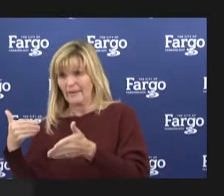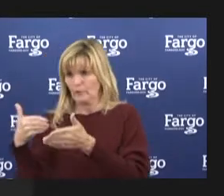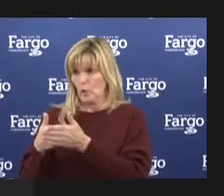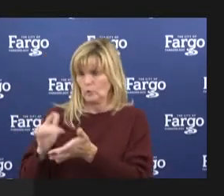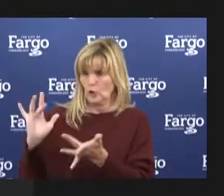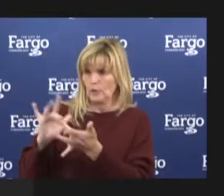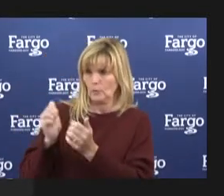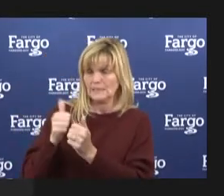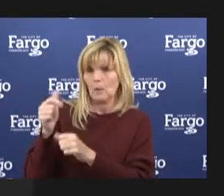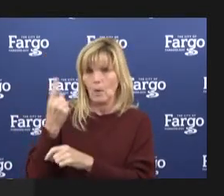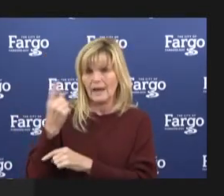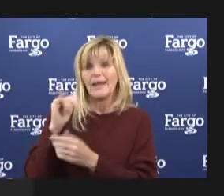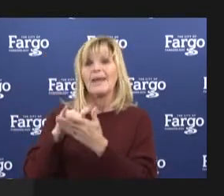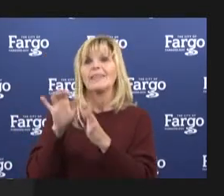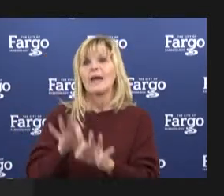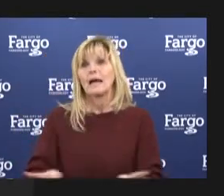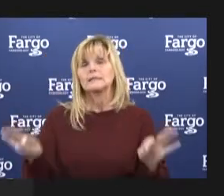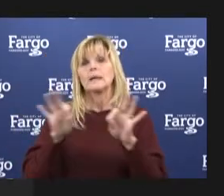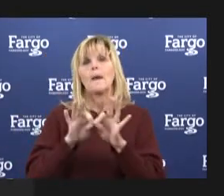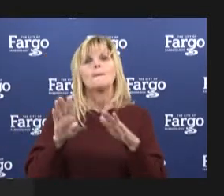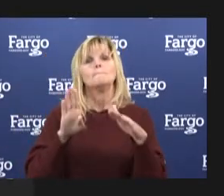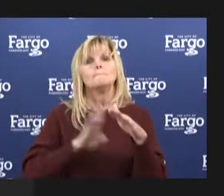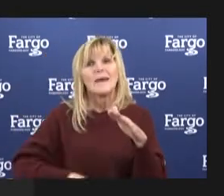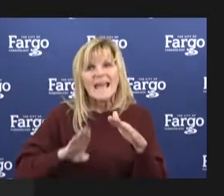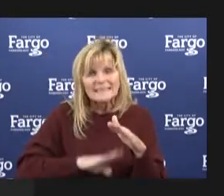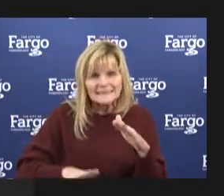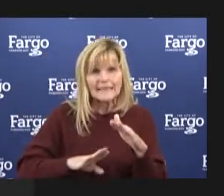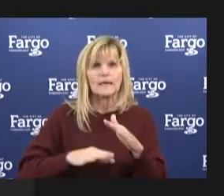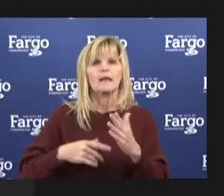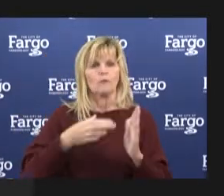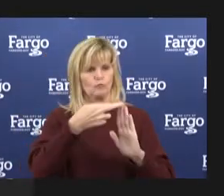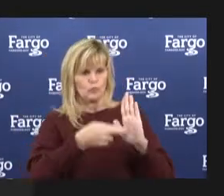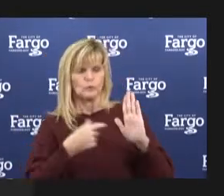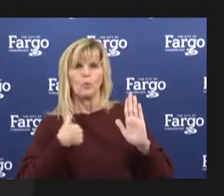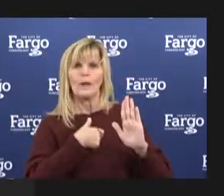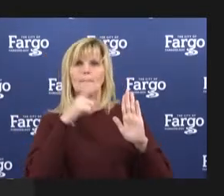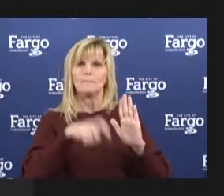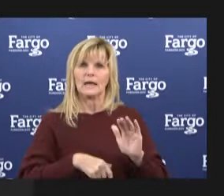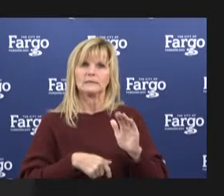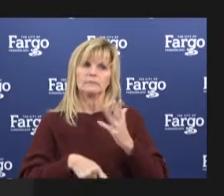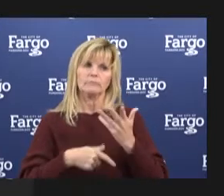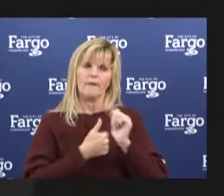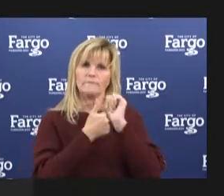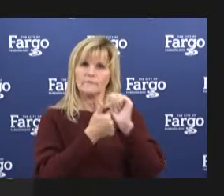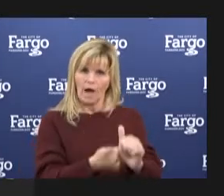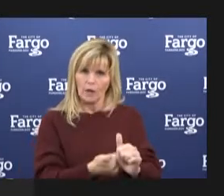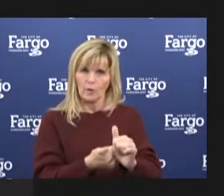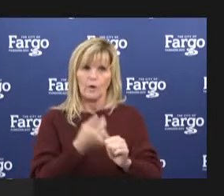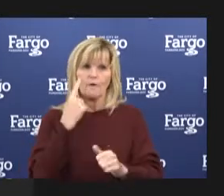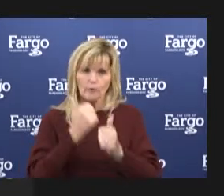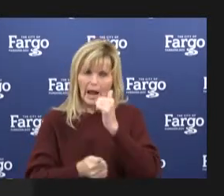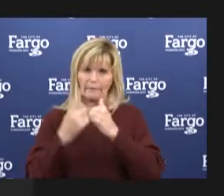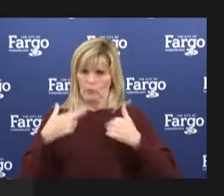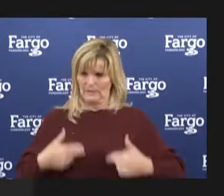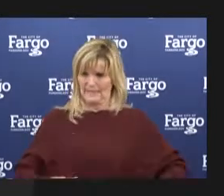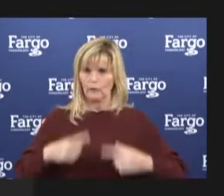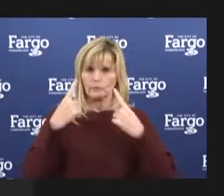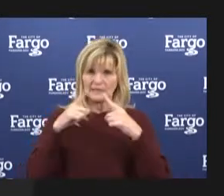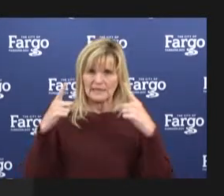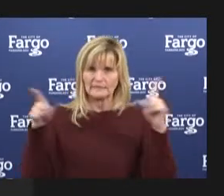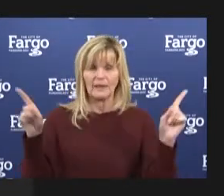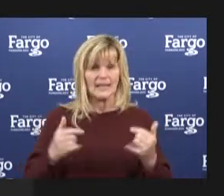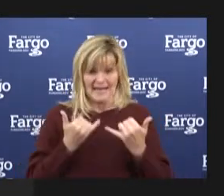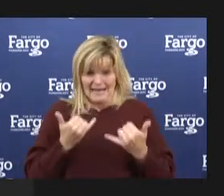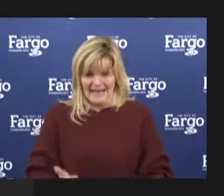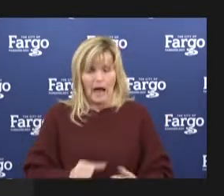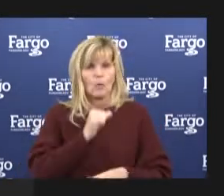are necessary basic principles we must follow, and we need everyone's help and cooperation to be successful. This is not the